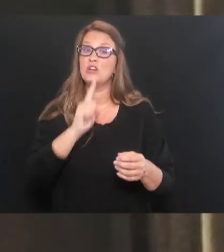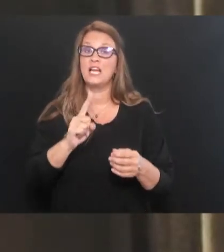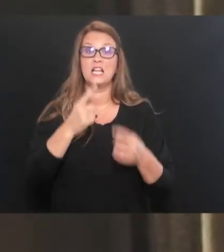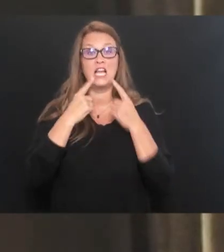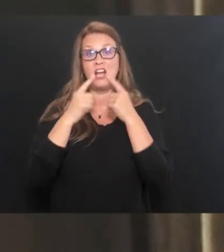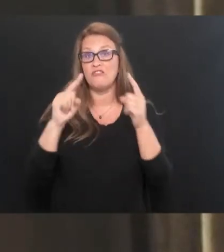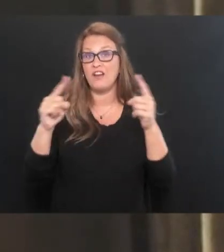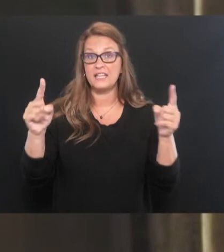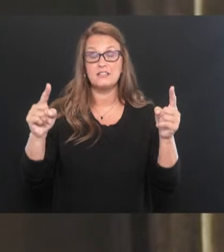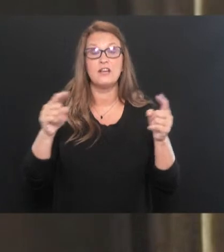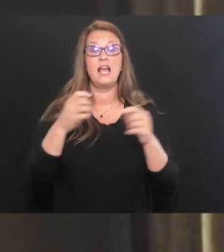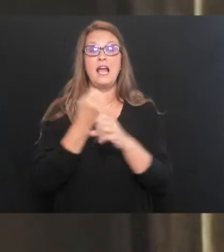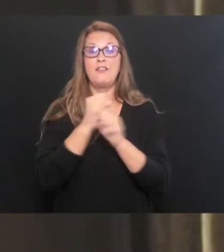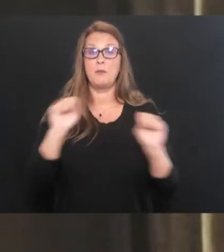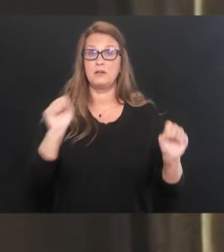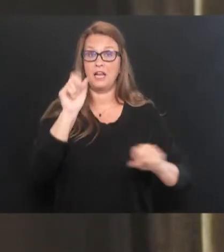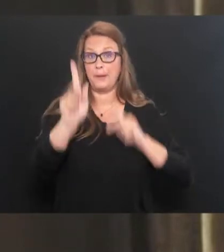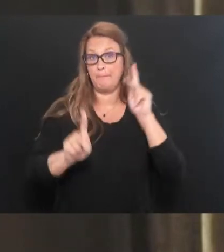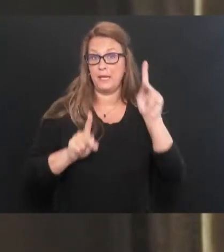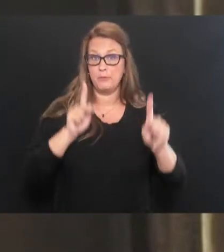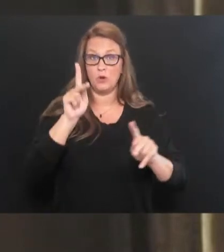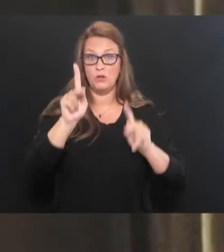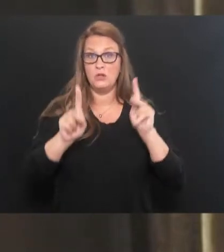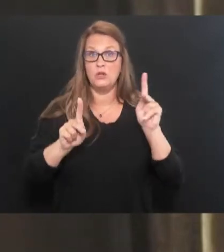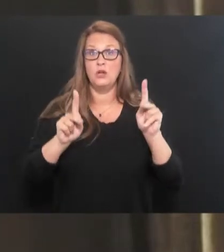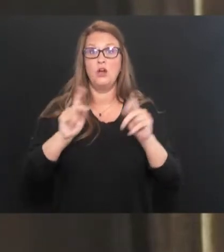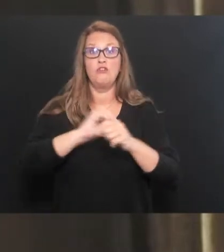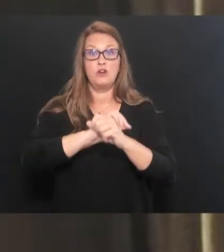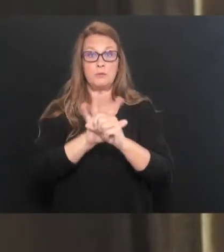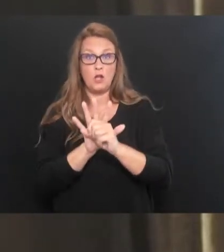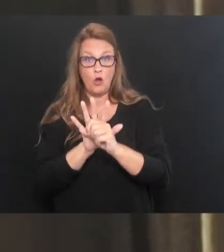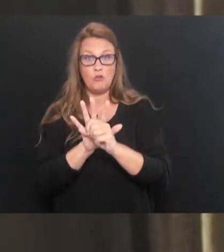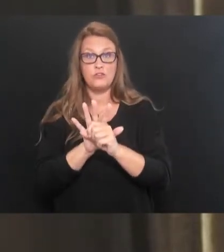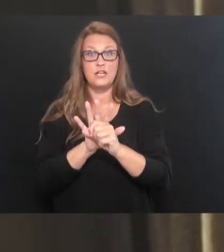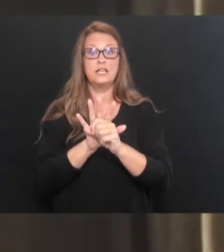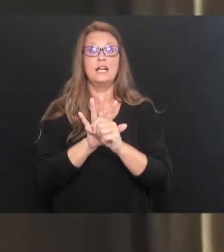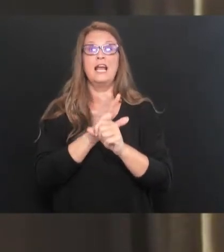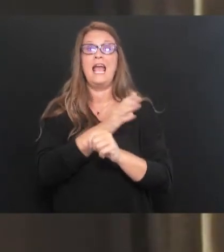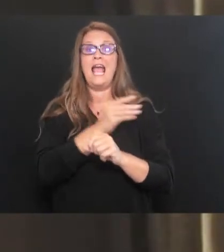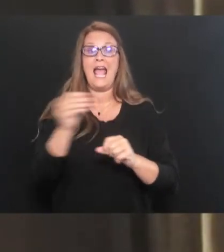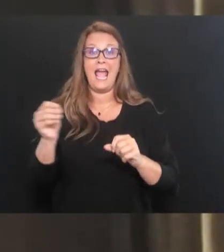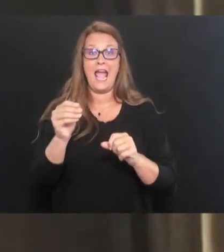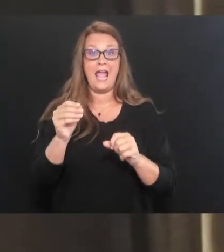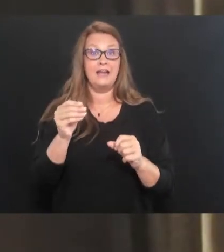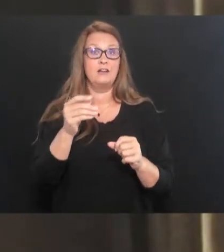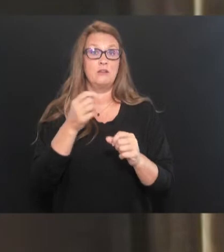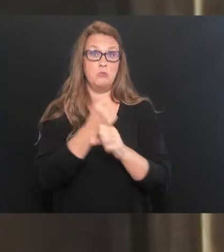effective at protecting people from COVID-19 infections, and